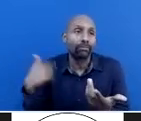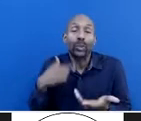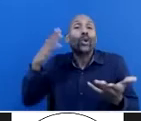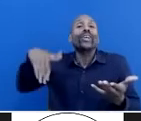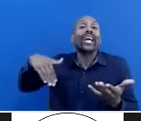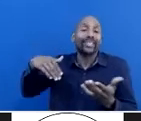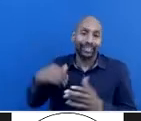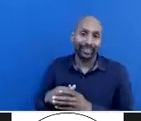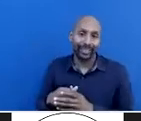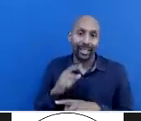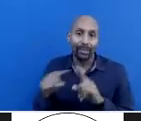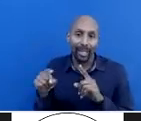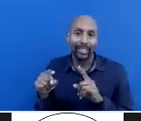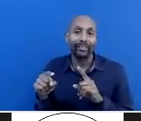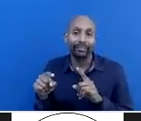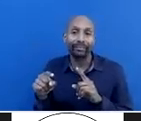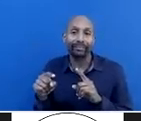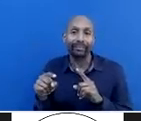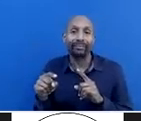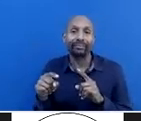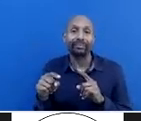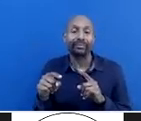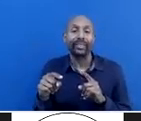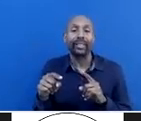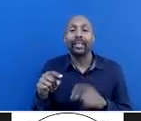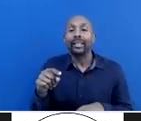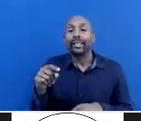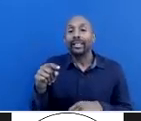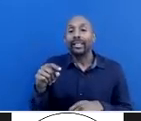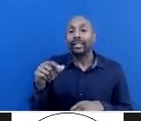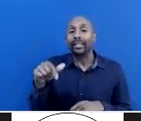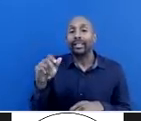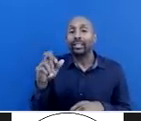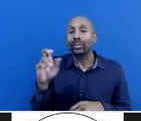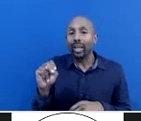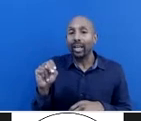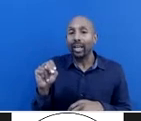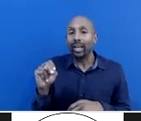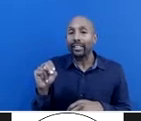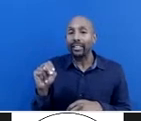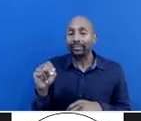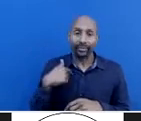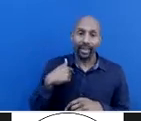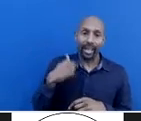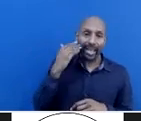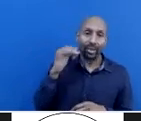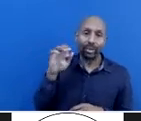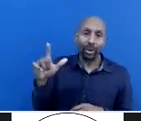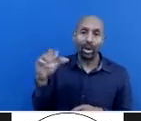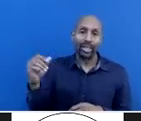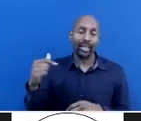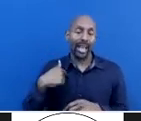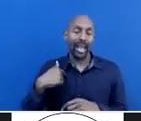God says that he created people in different tongues and colors so that they would know one another. When one of the great West